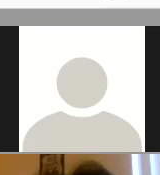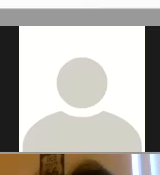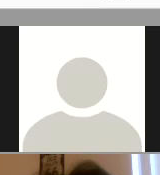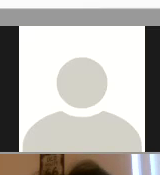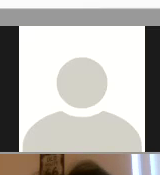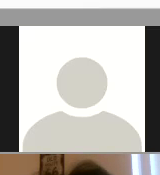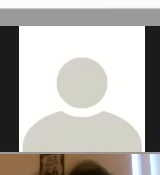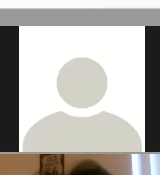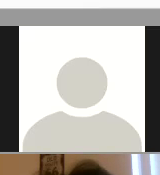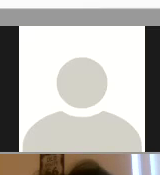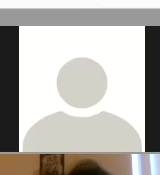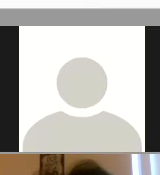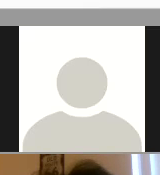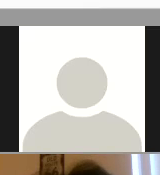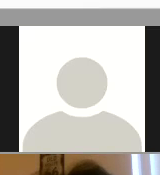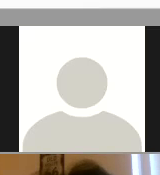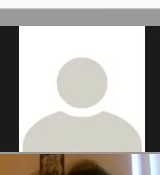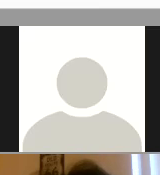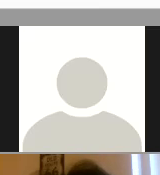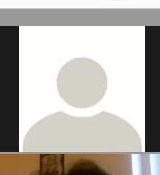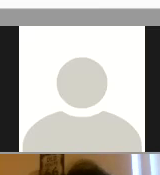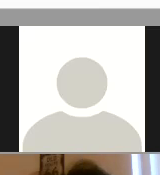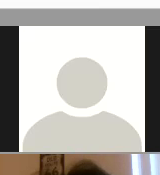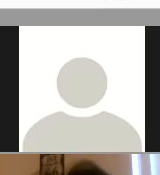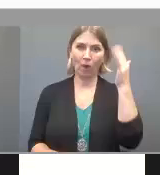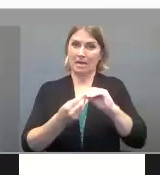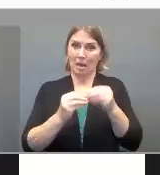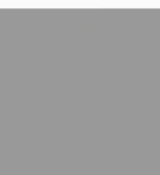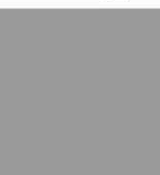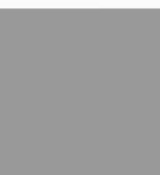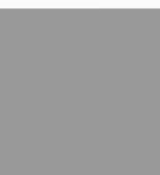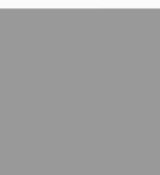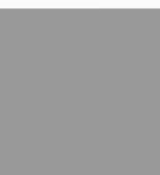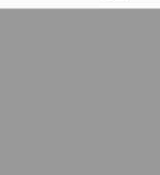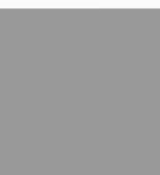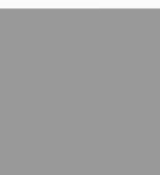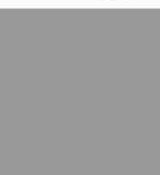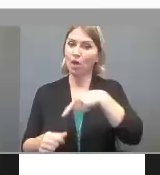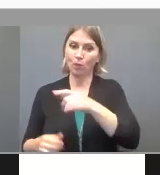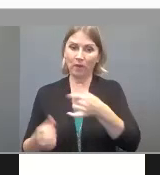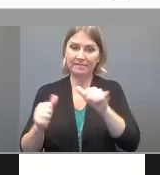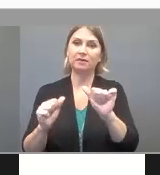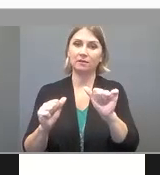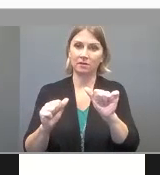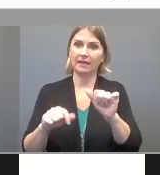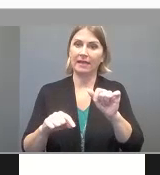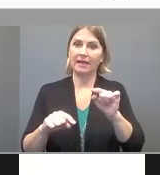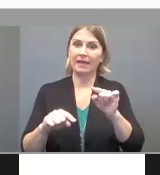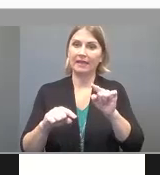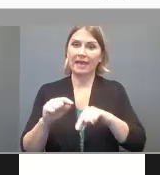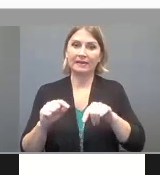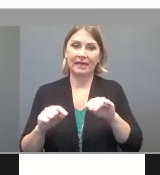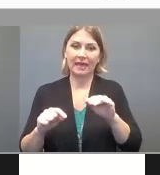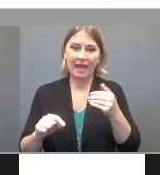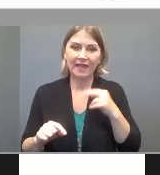the constant is, when the constant is a fixed number, no matter what the constant is, we still can't have our guarantee that